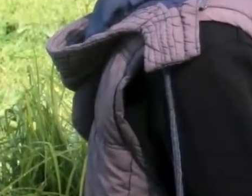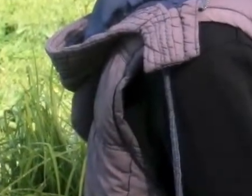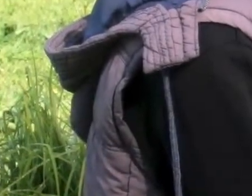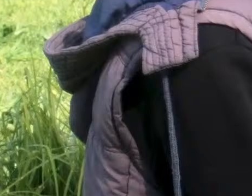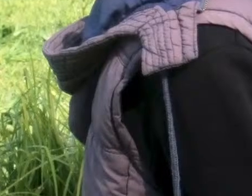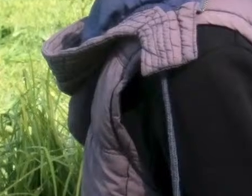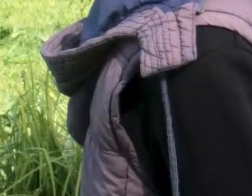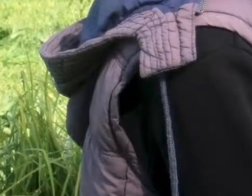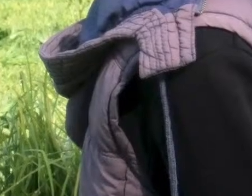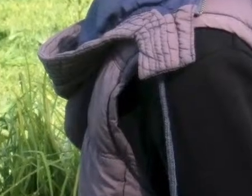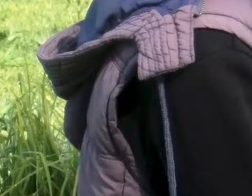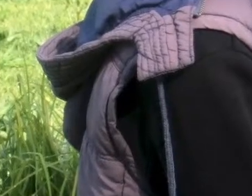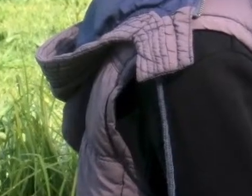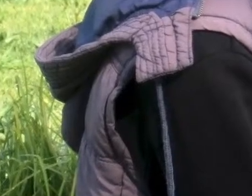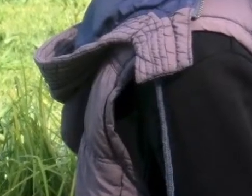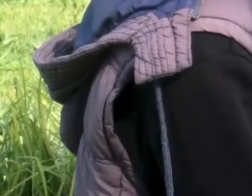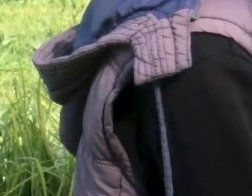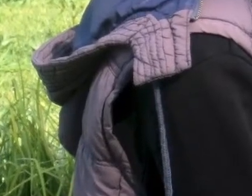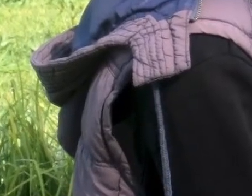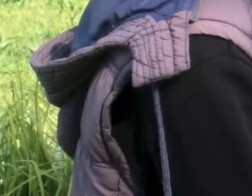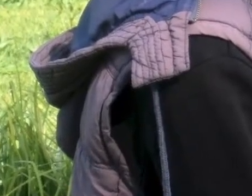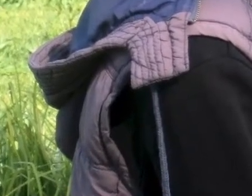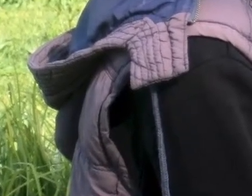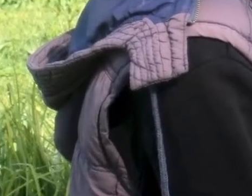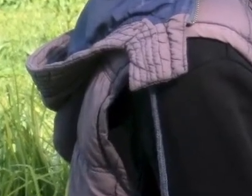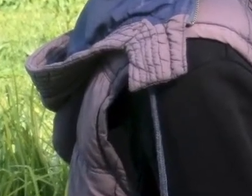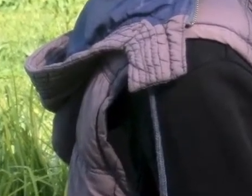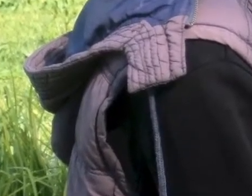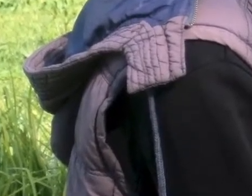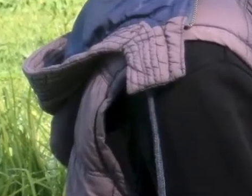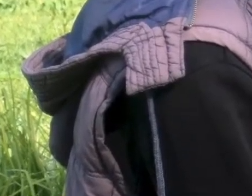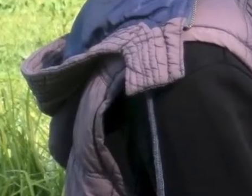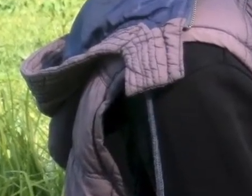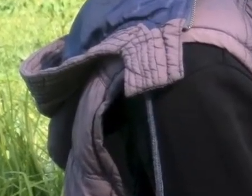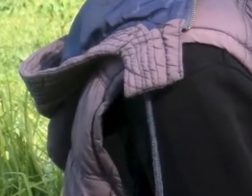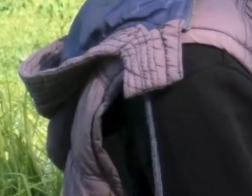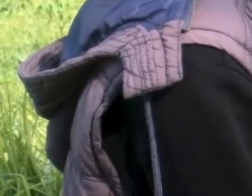Tim Chan has been in lockdown with his mother Sarah in Melbourne.